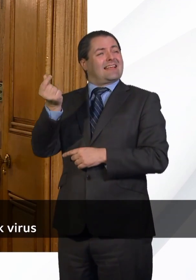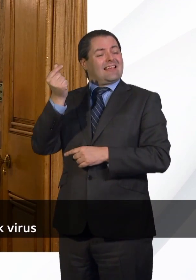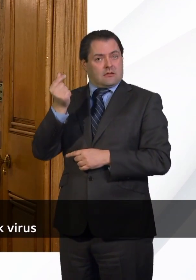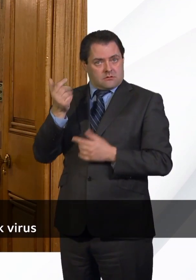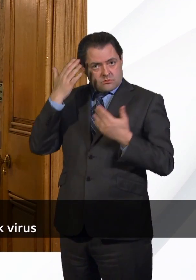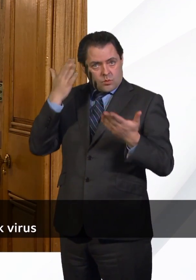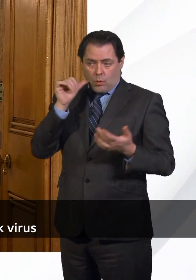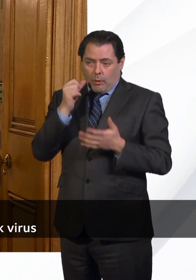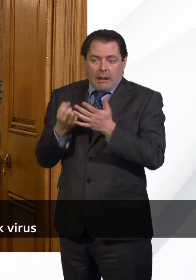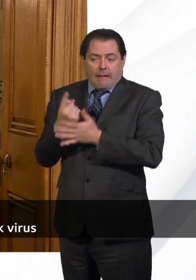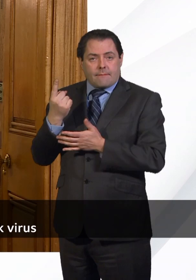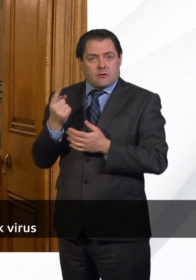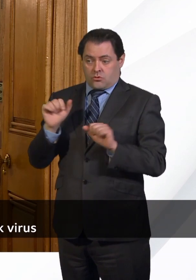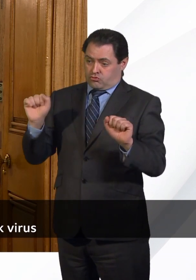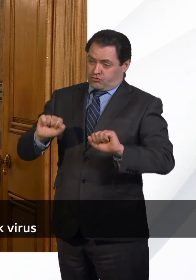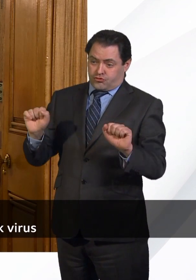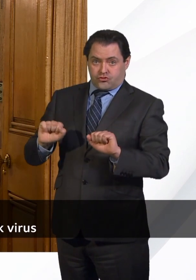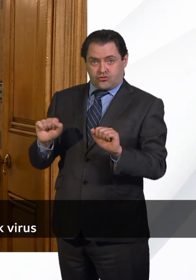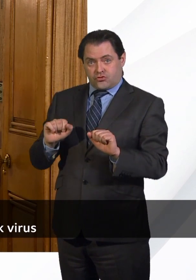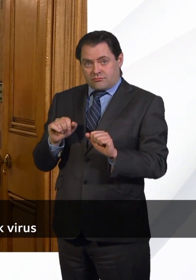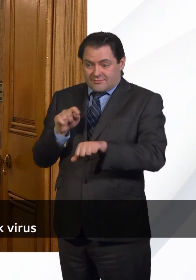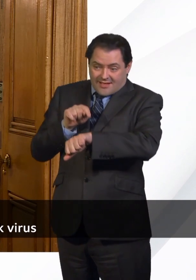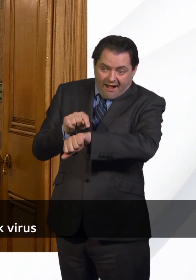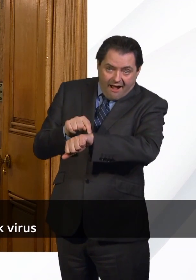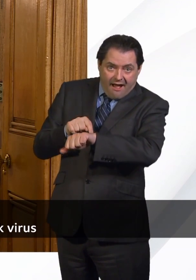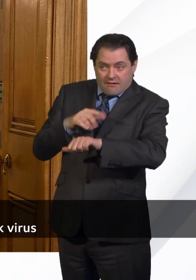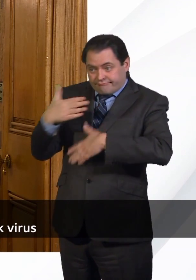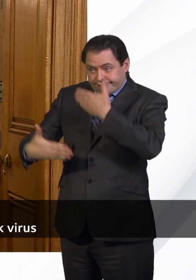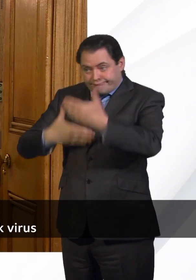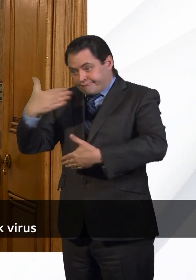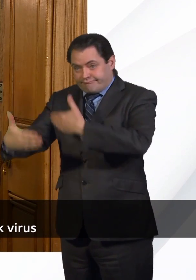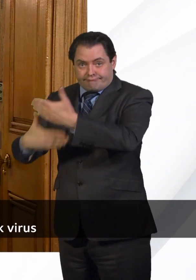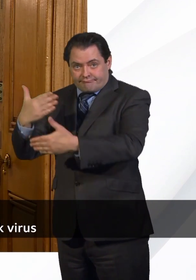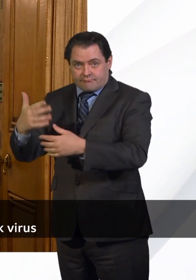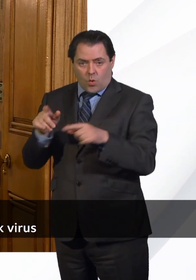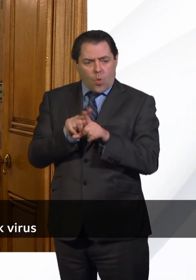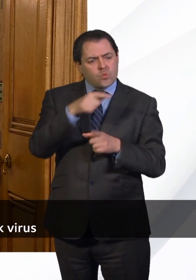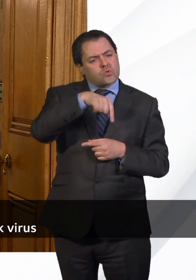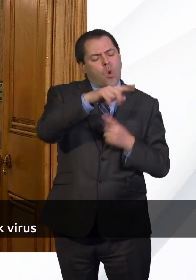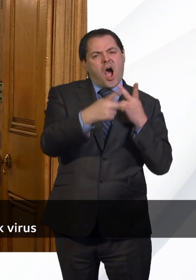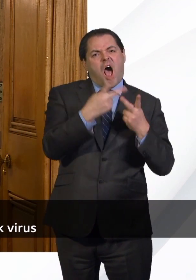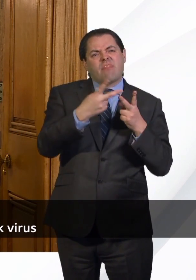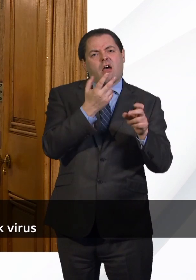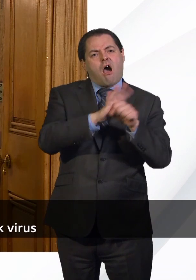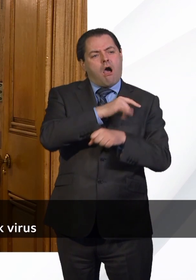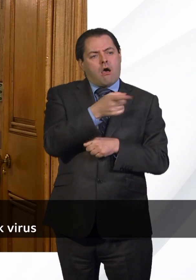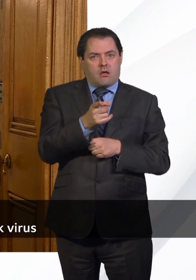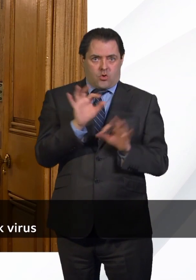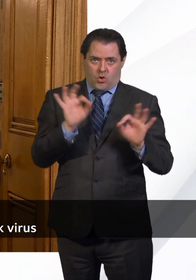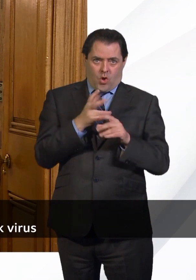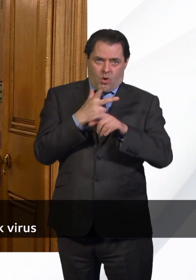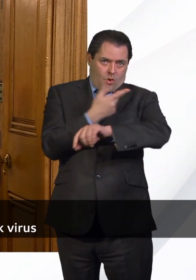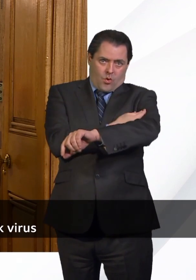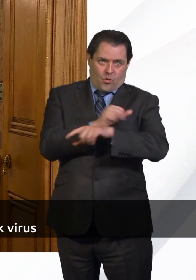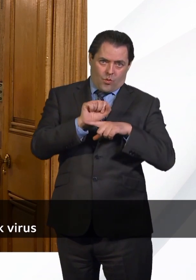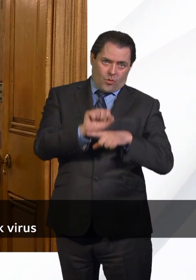coronavirus vaccine yet. For any of the existing coronaviruses, and this is uncertain science. But